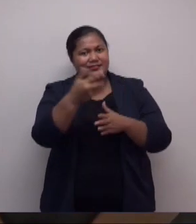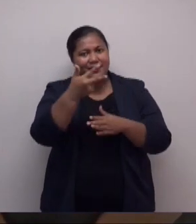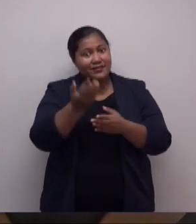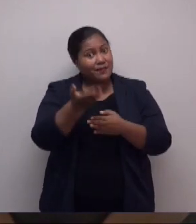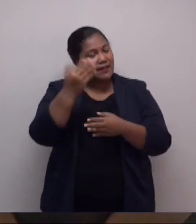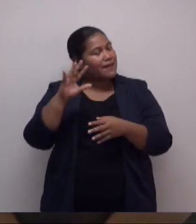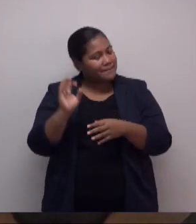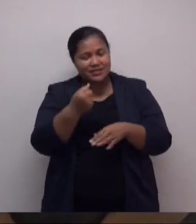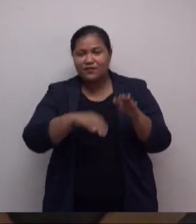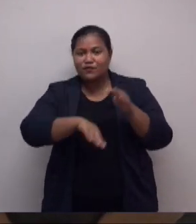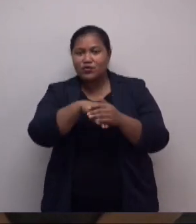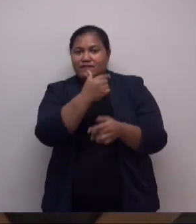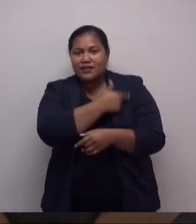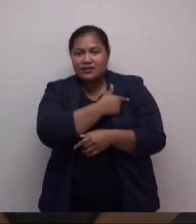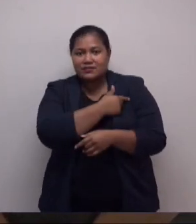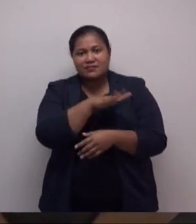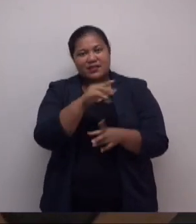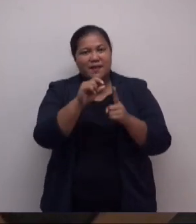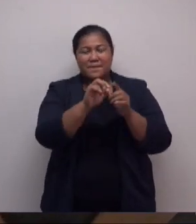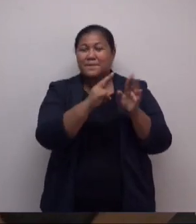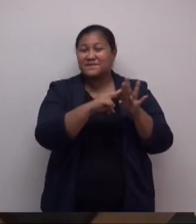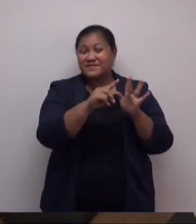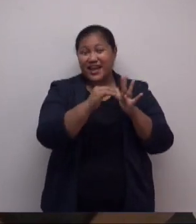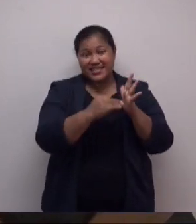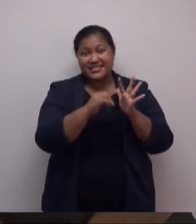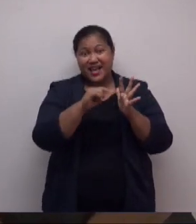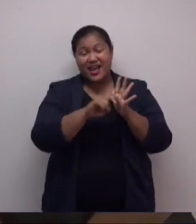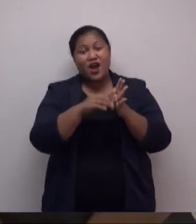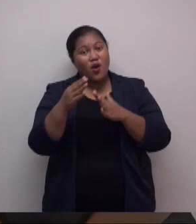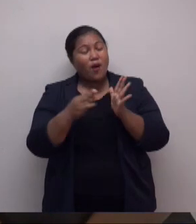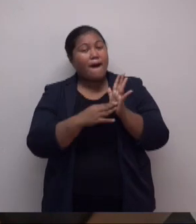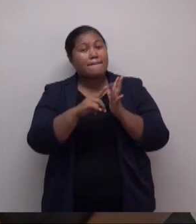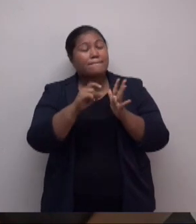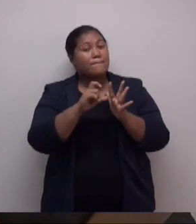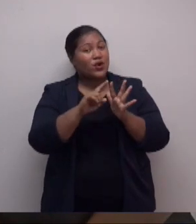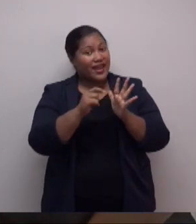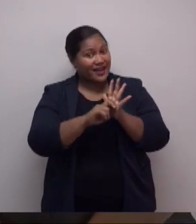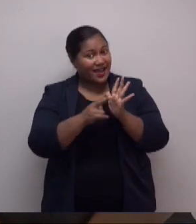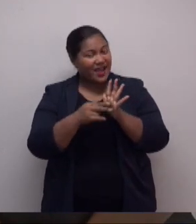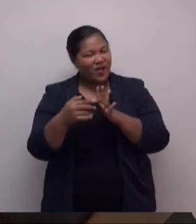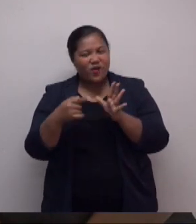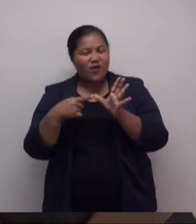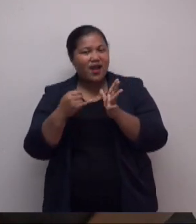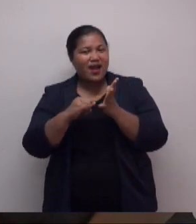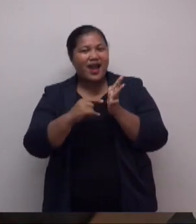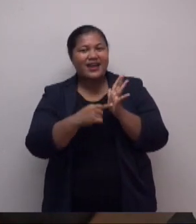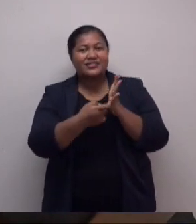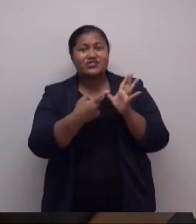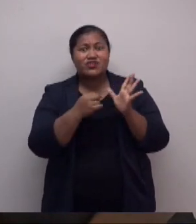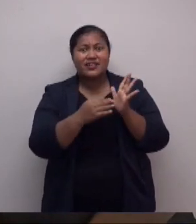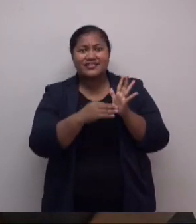fully vaccinated with either Pfizer, Moderna, AstraZeneca, or, in this new